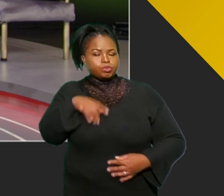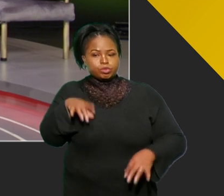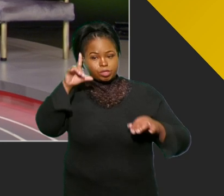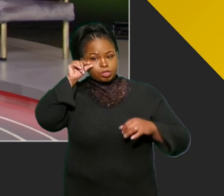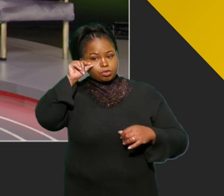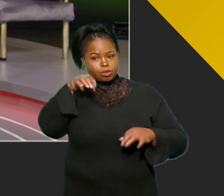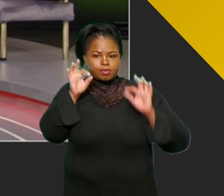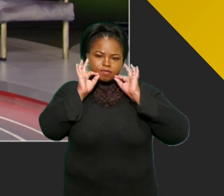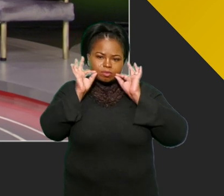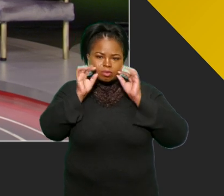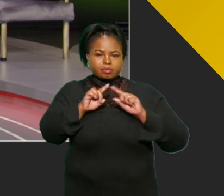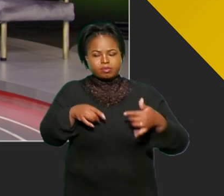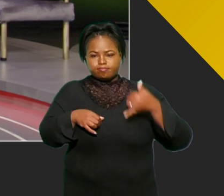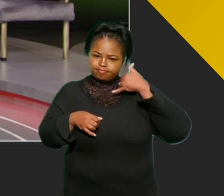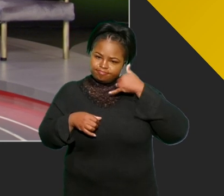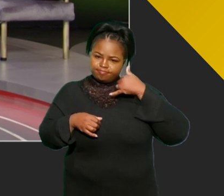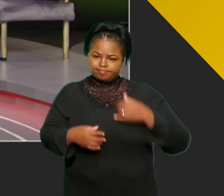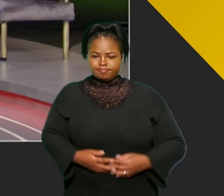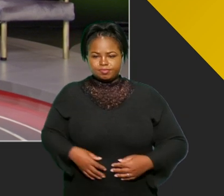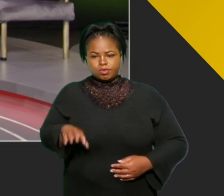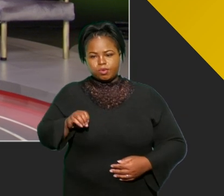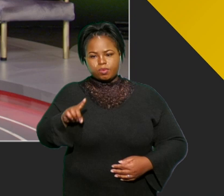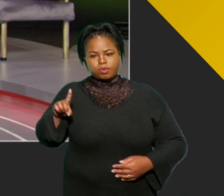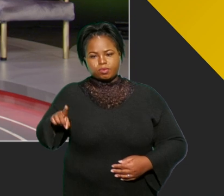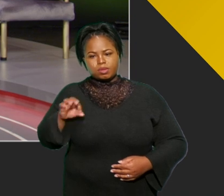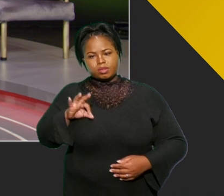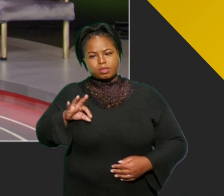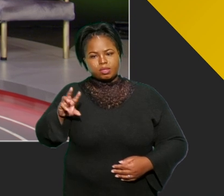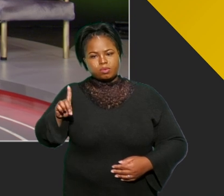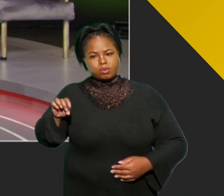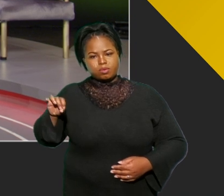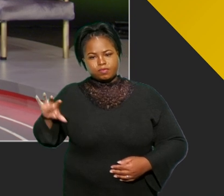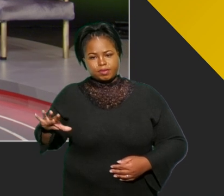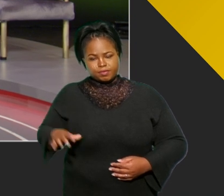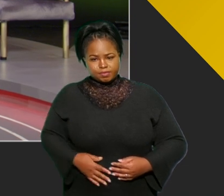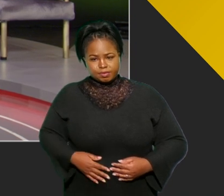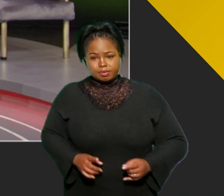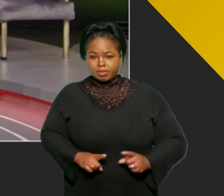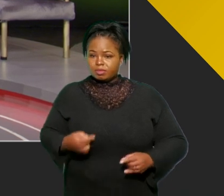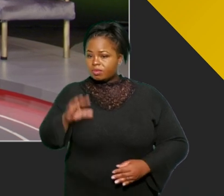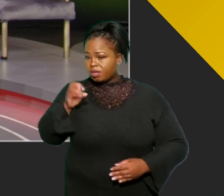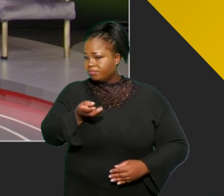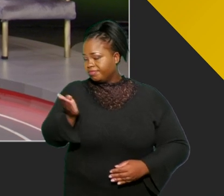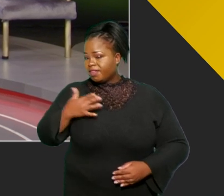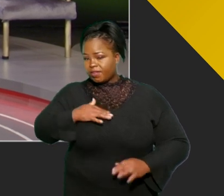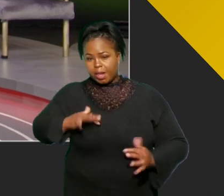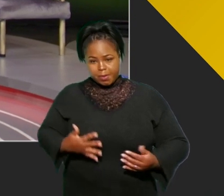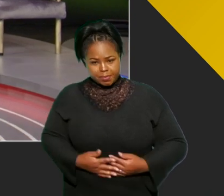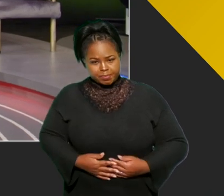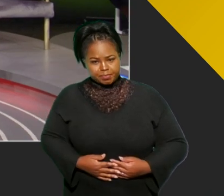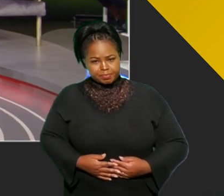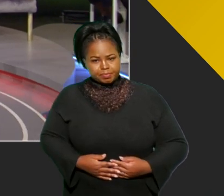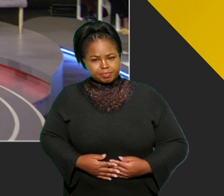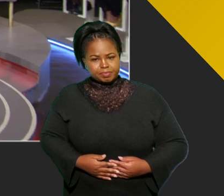Kota, best ngathanda ukuthi sifonele. On 011-339-1315. Let's ask our studio audience how they feel about regulating this